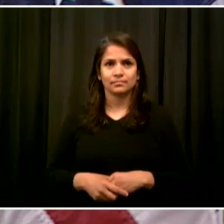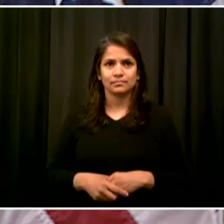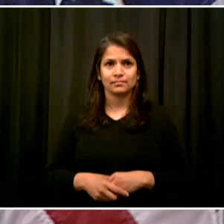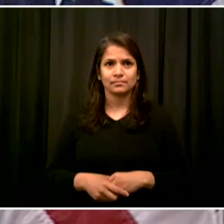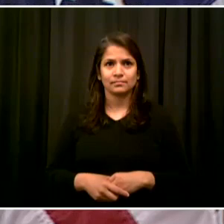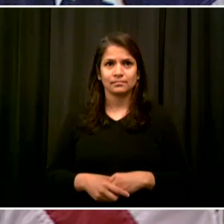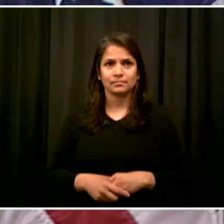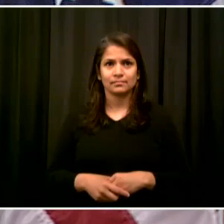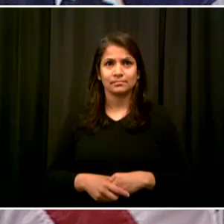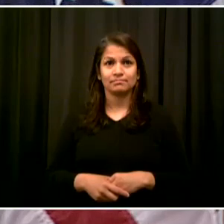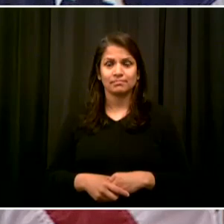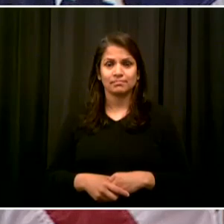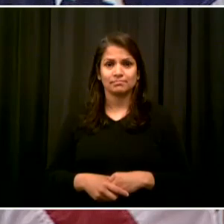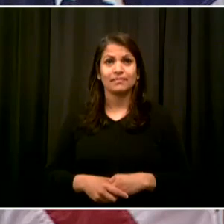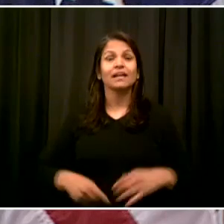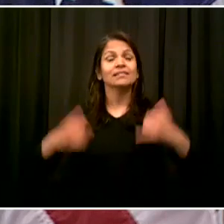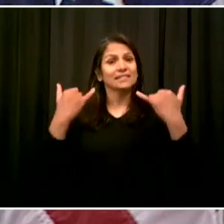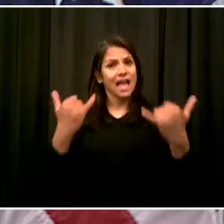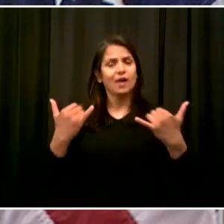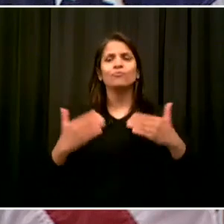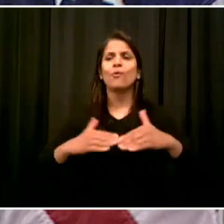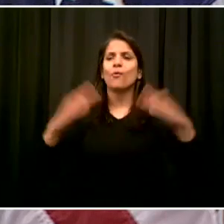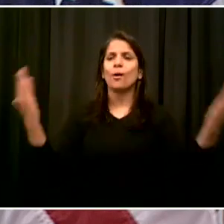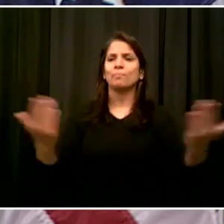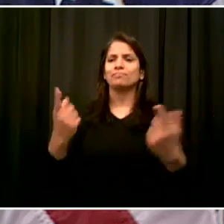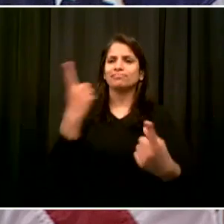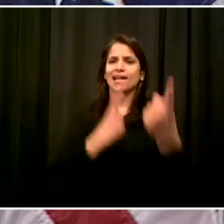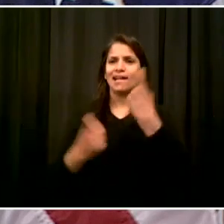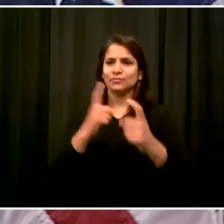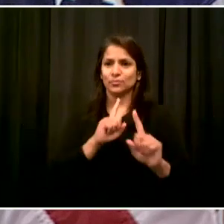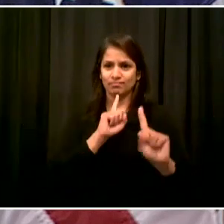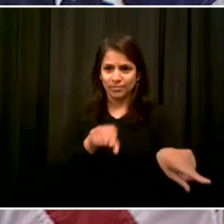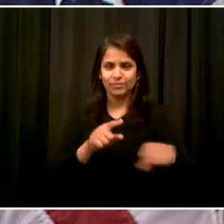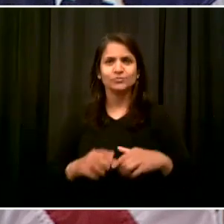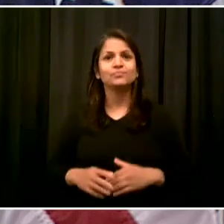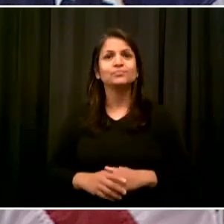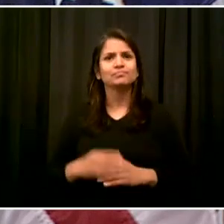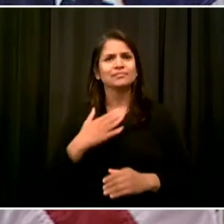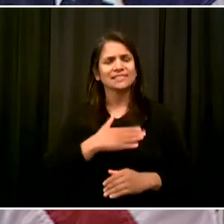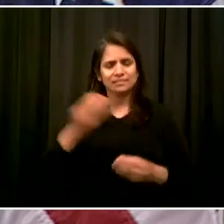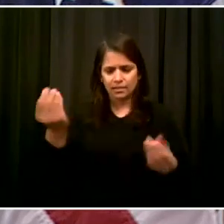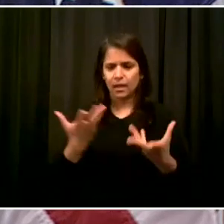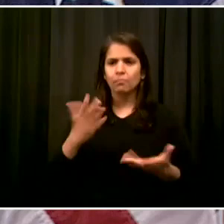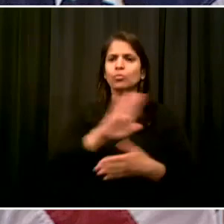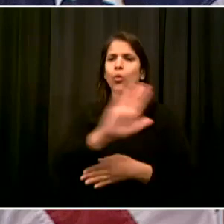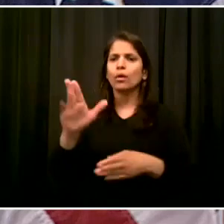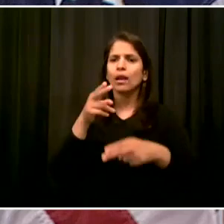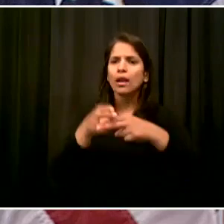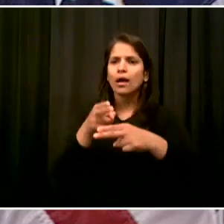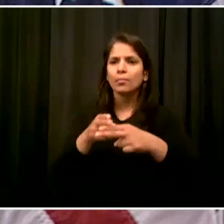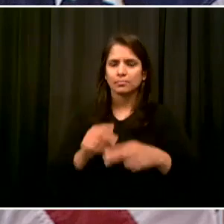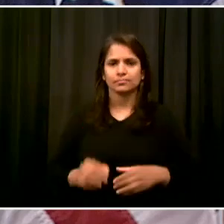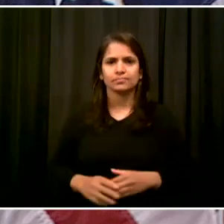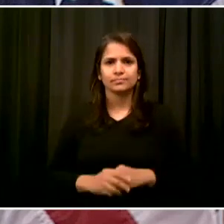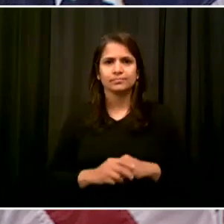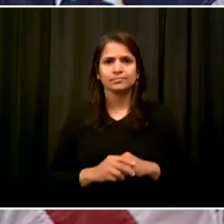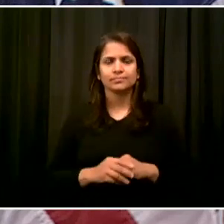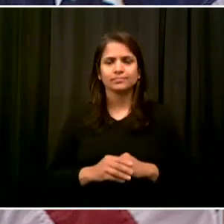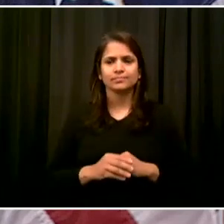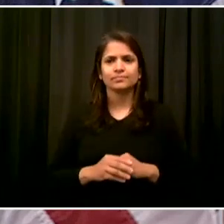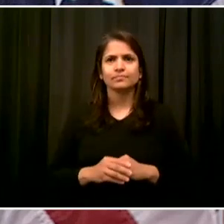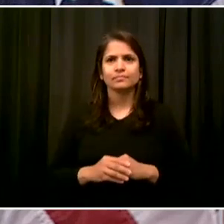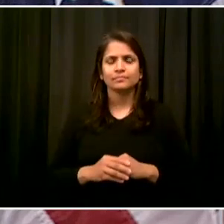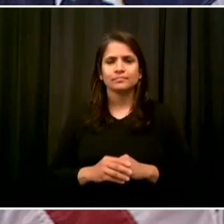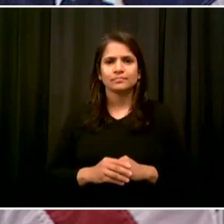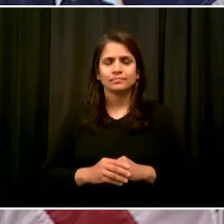media, and please make sure I know the name and outlet of each journalist. Hi all, just a reminder